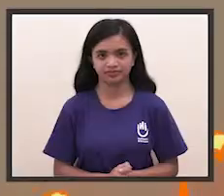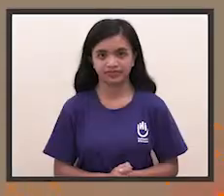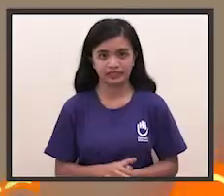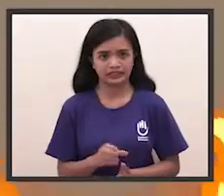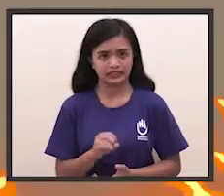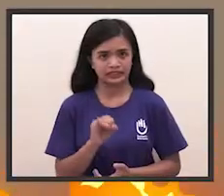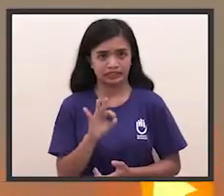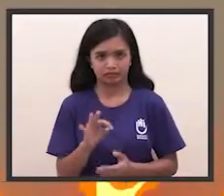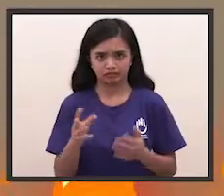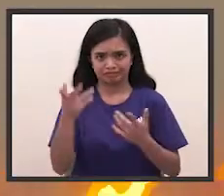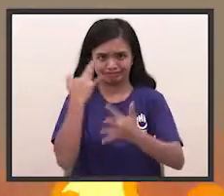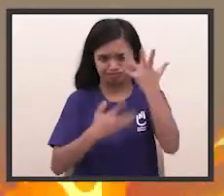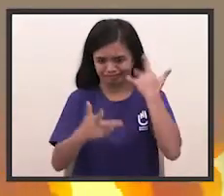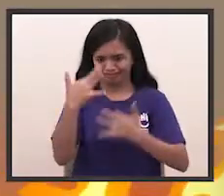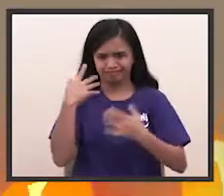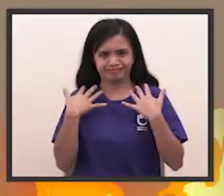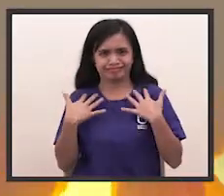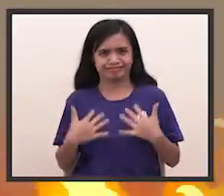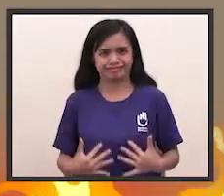If you catch fire,